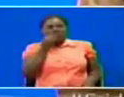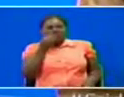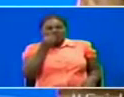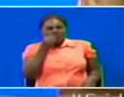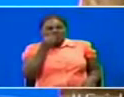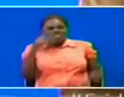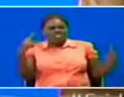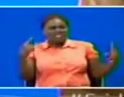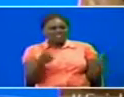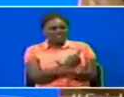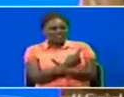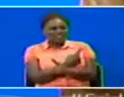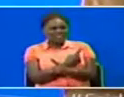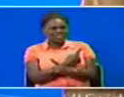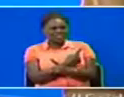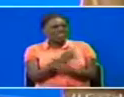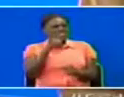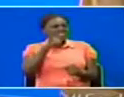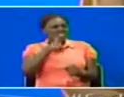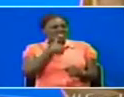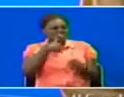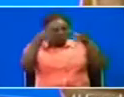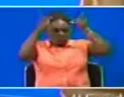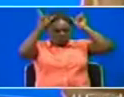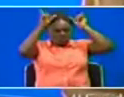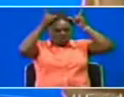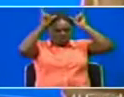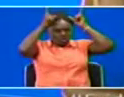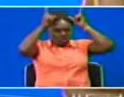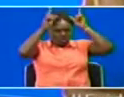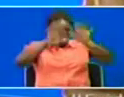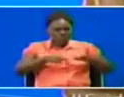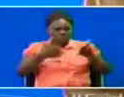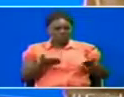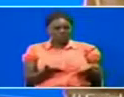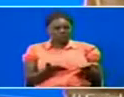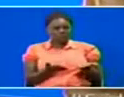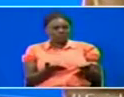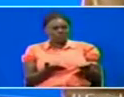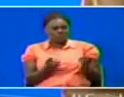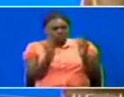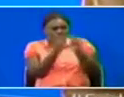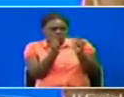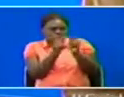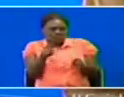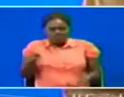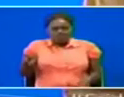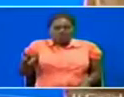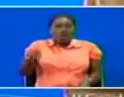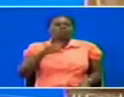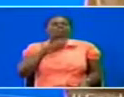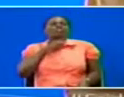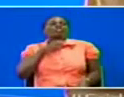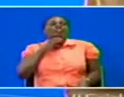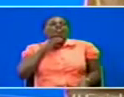taken a new turn with the arrival of roasted cockroach, honey, flavored ants, worms, and chocolate.